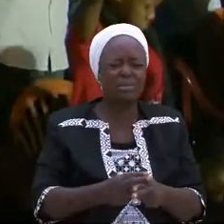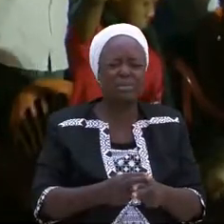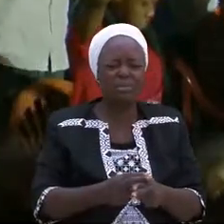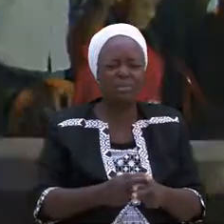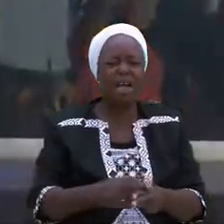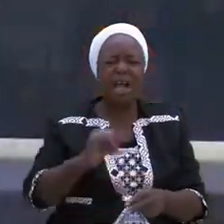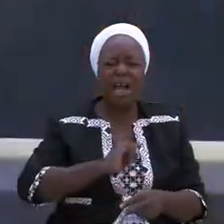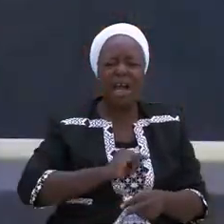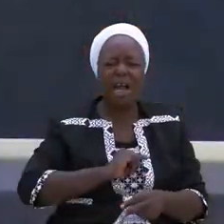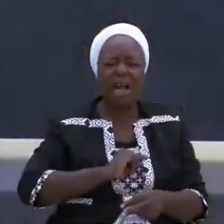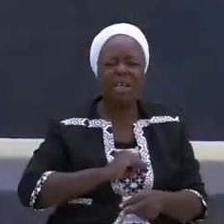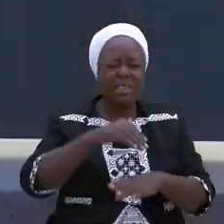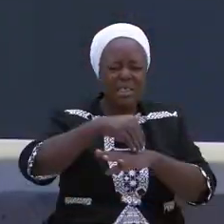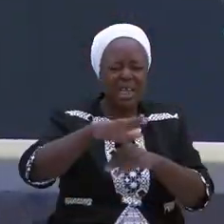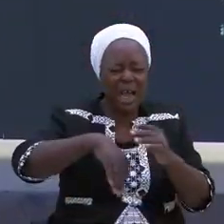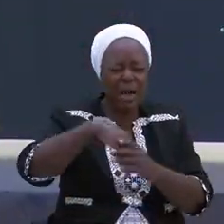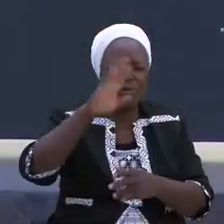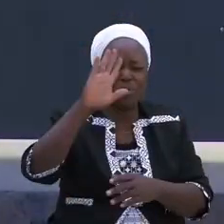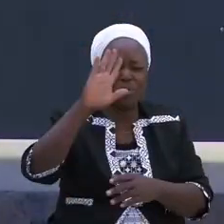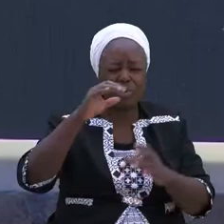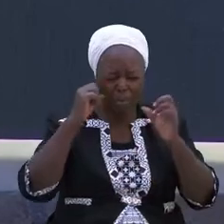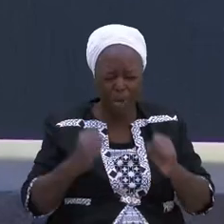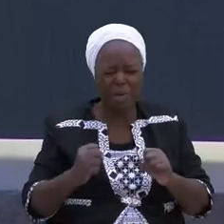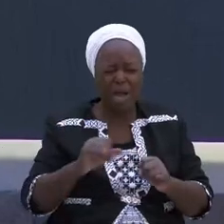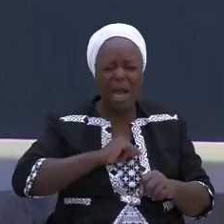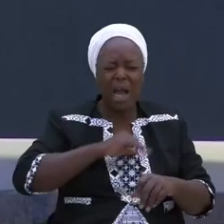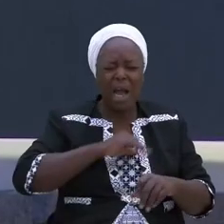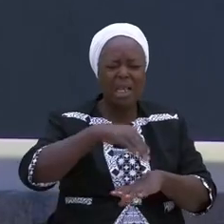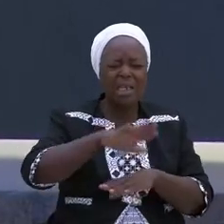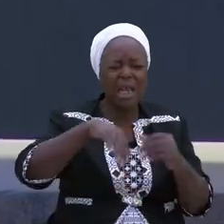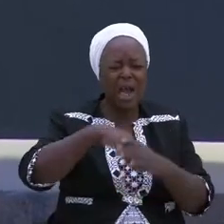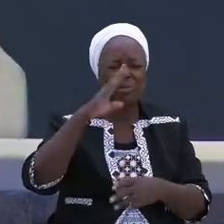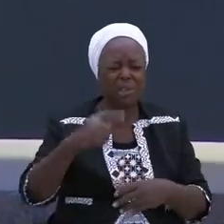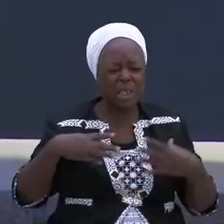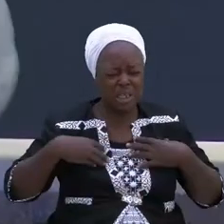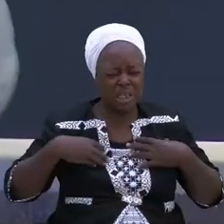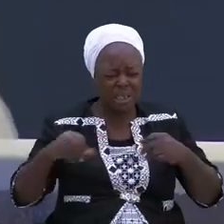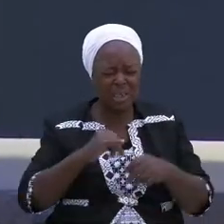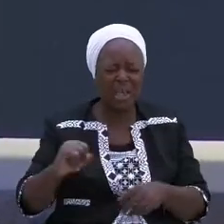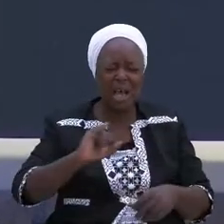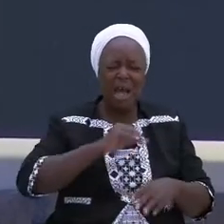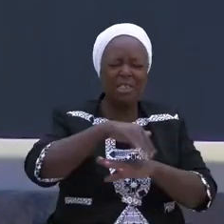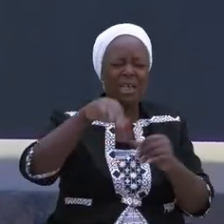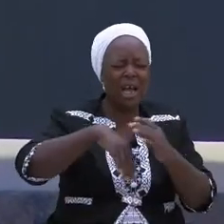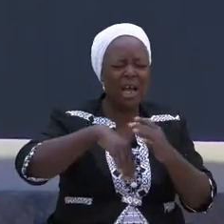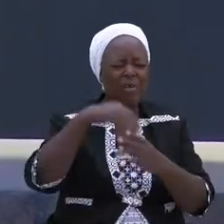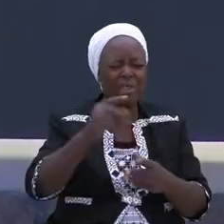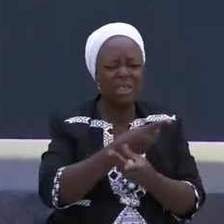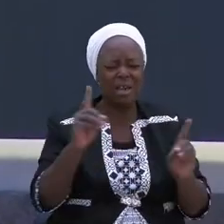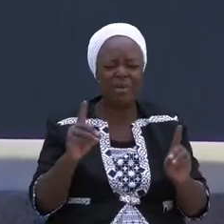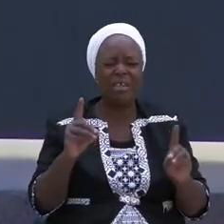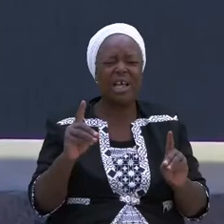I send forth your power. I send forth the healing. I send forth the